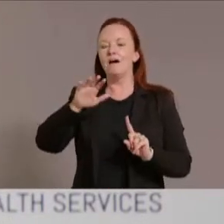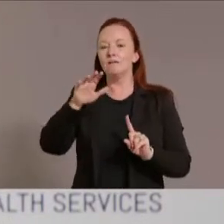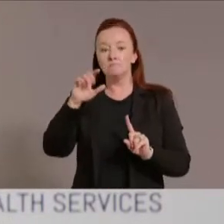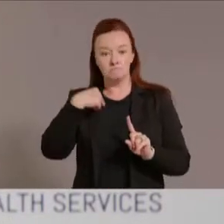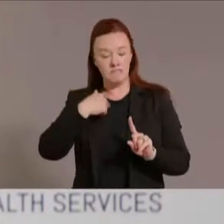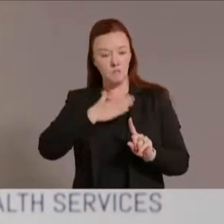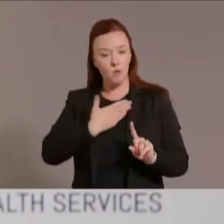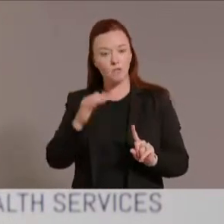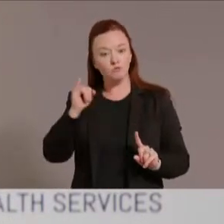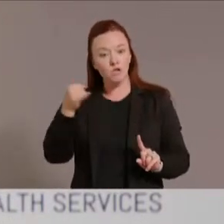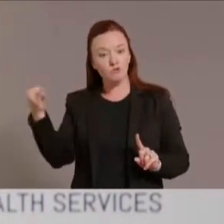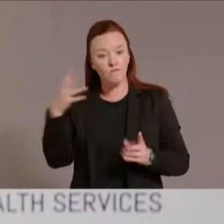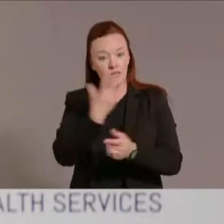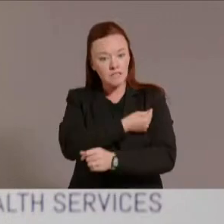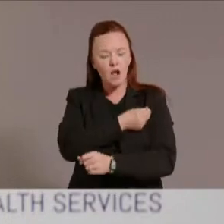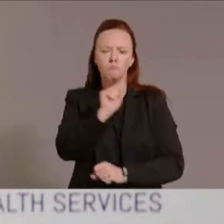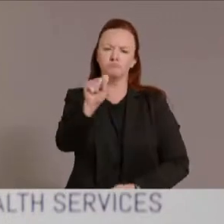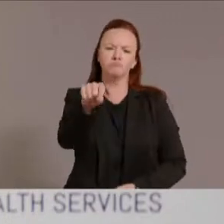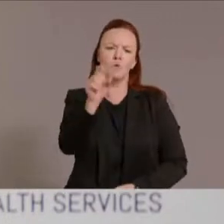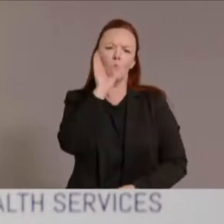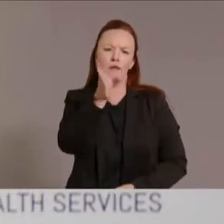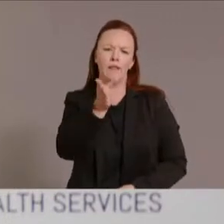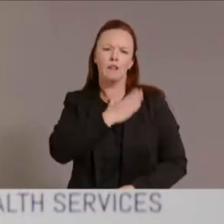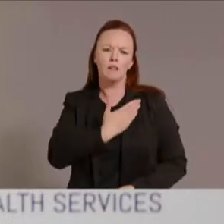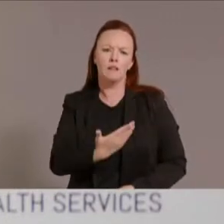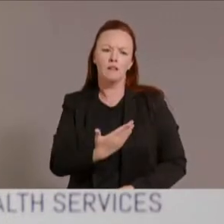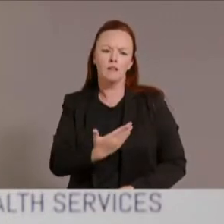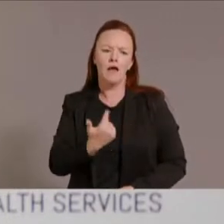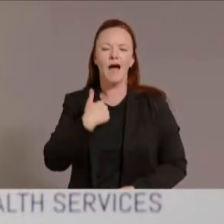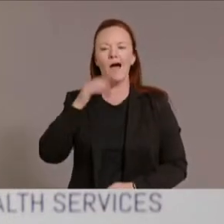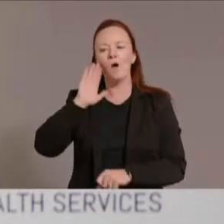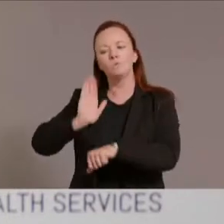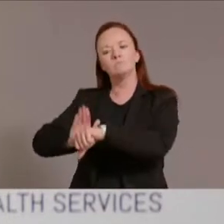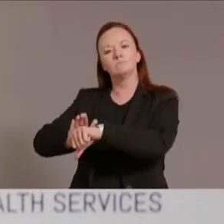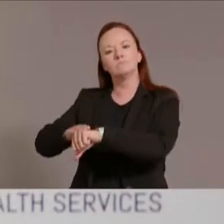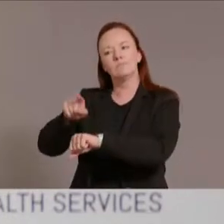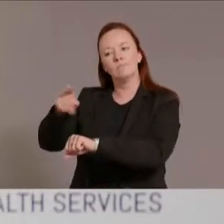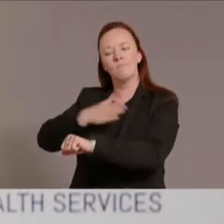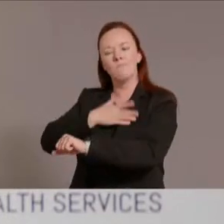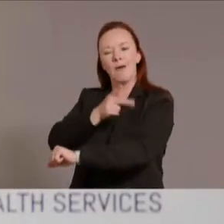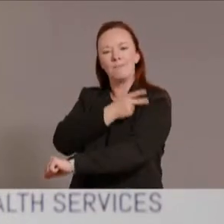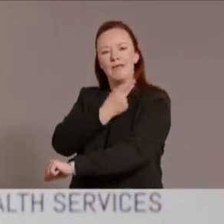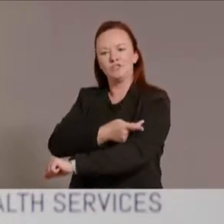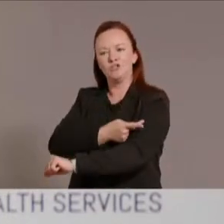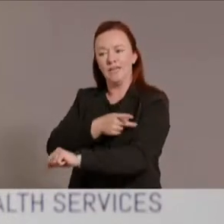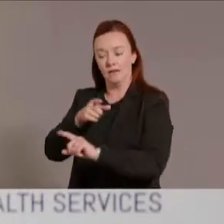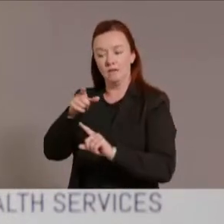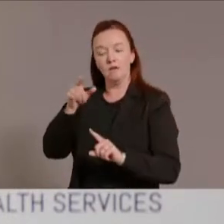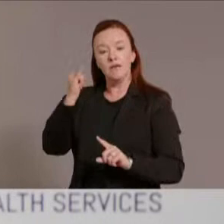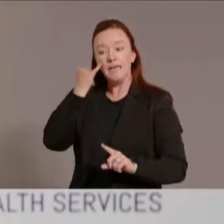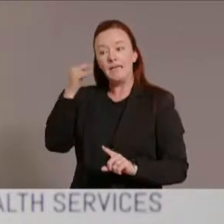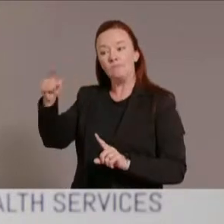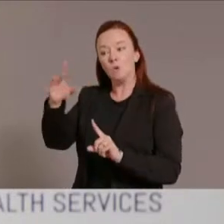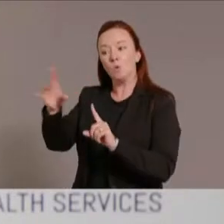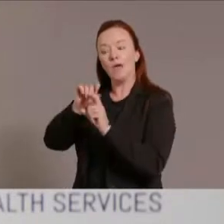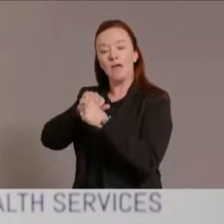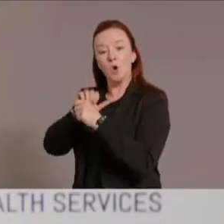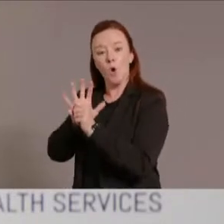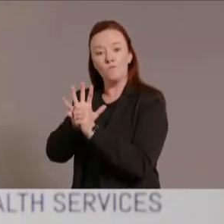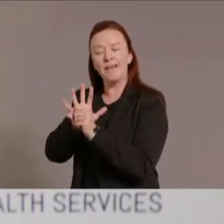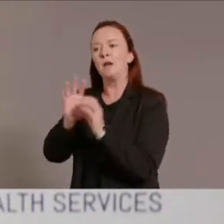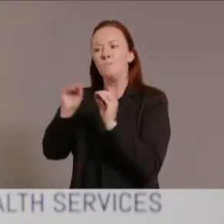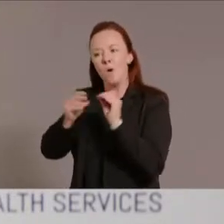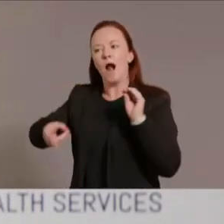I would advise a patient of mine, you're at higher risk for getting blood clots if you get COVID-19 than you are from